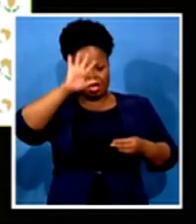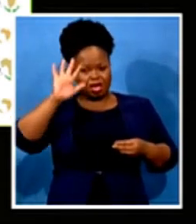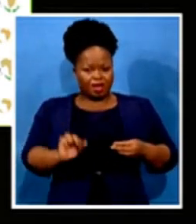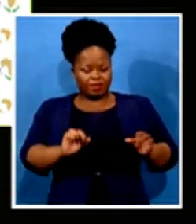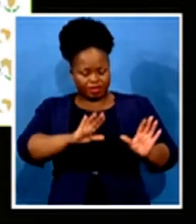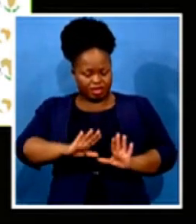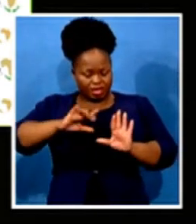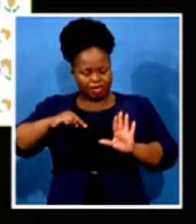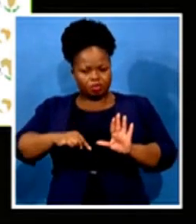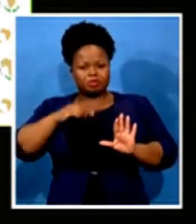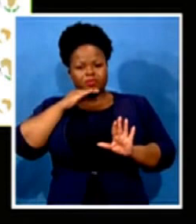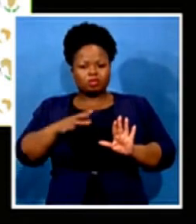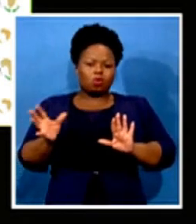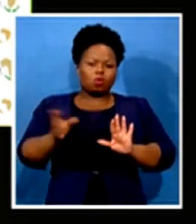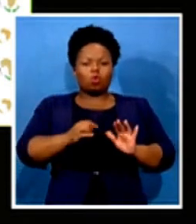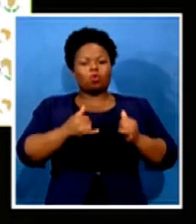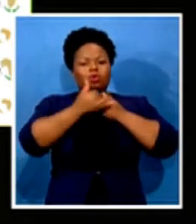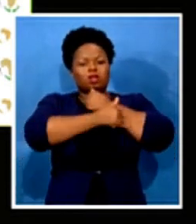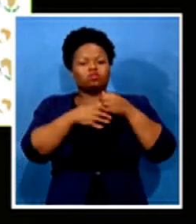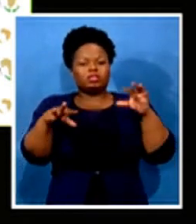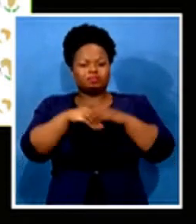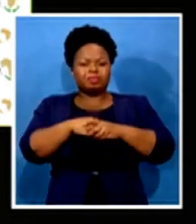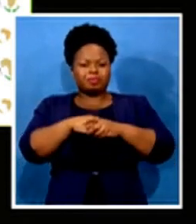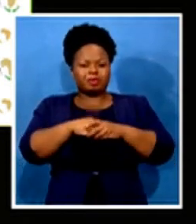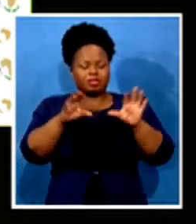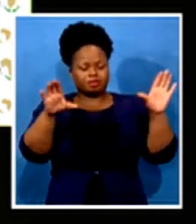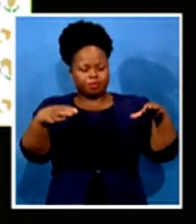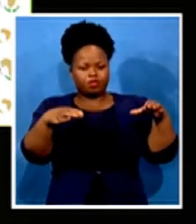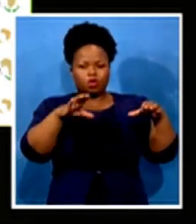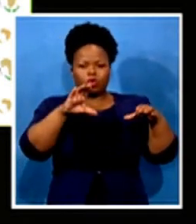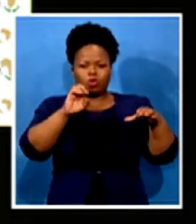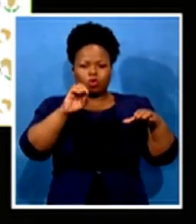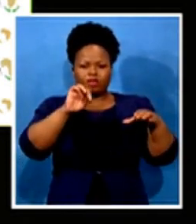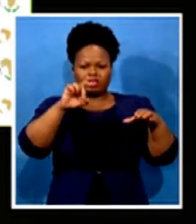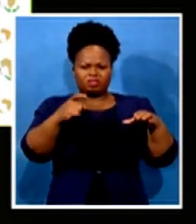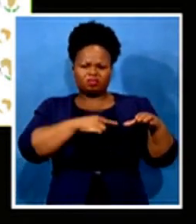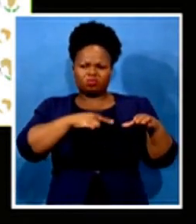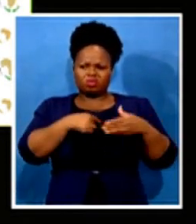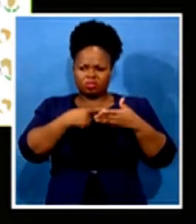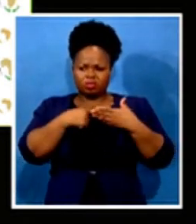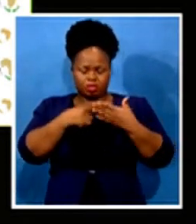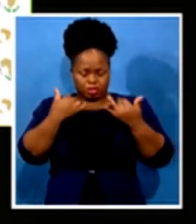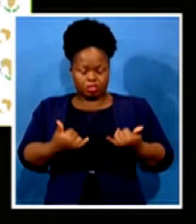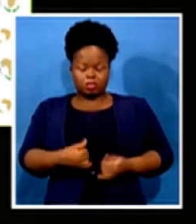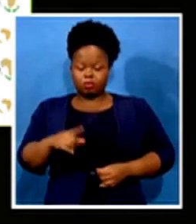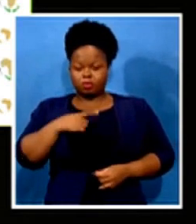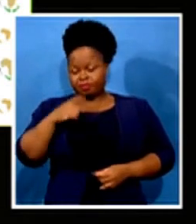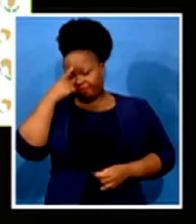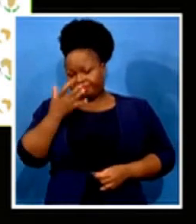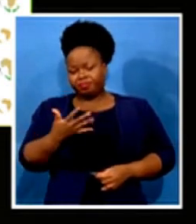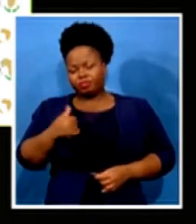why it takes a series of discussions and believe me, we have been in discussions with ministers of